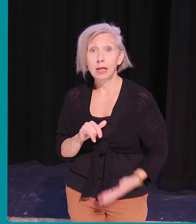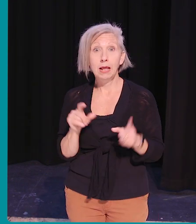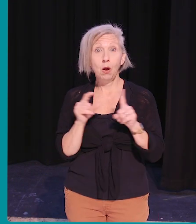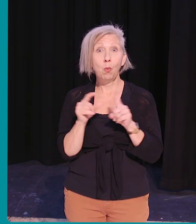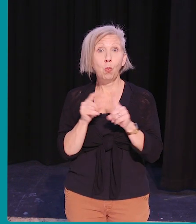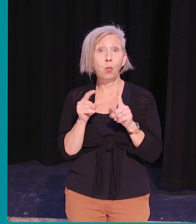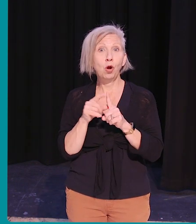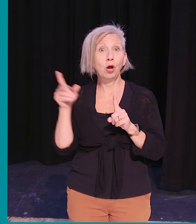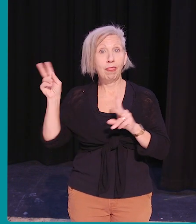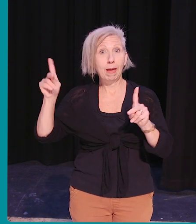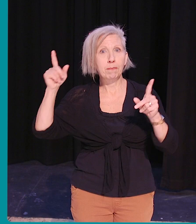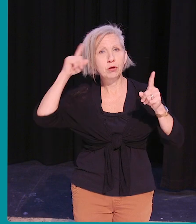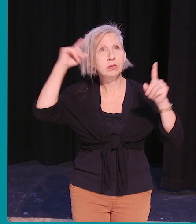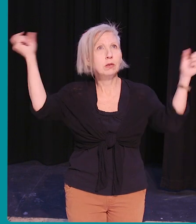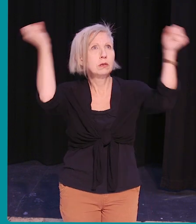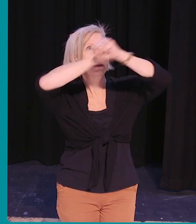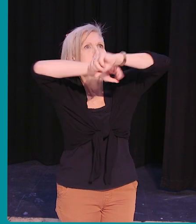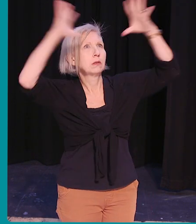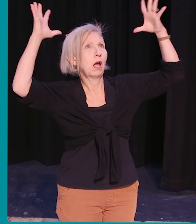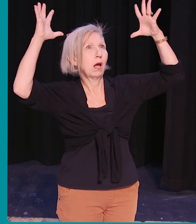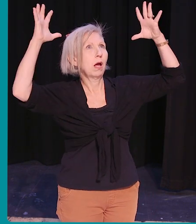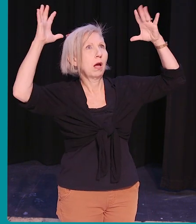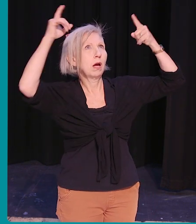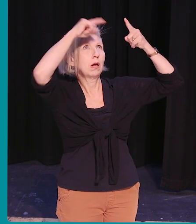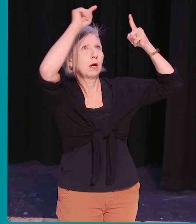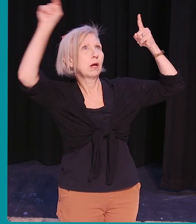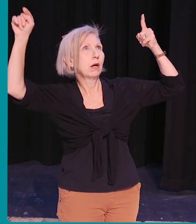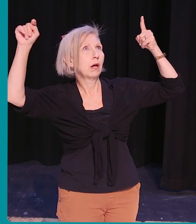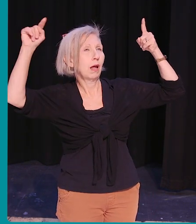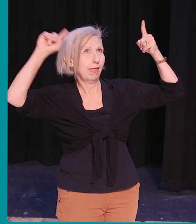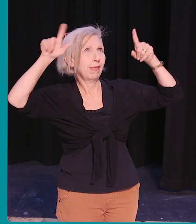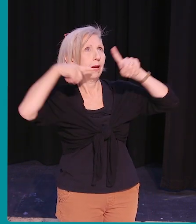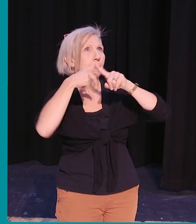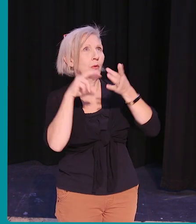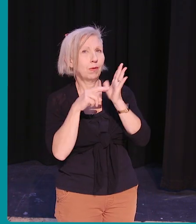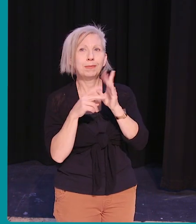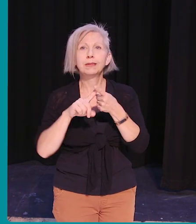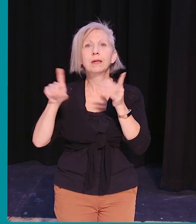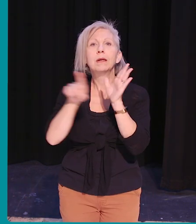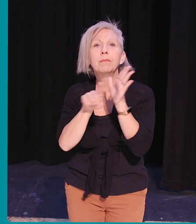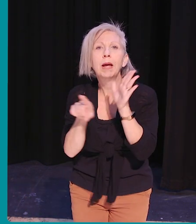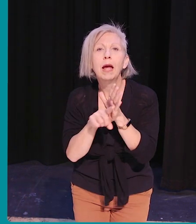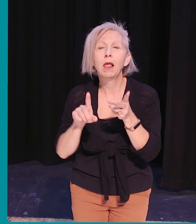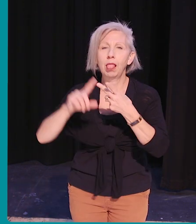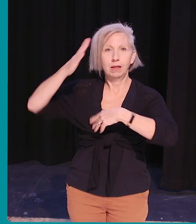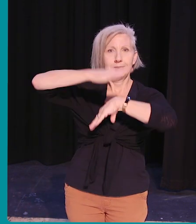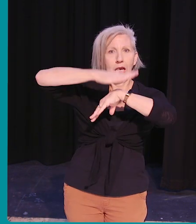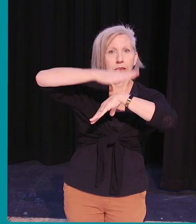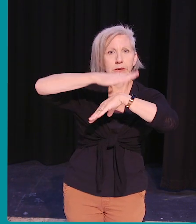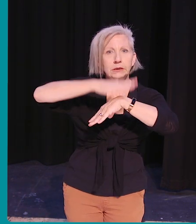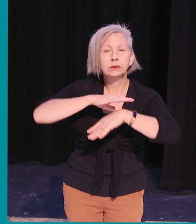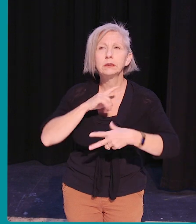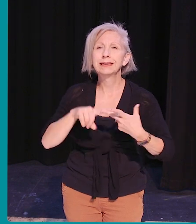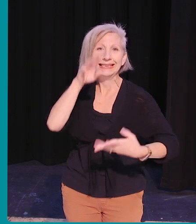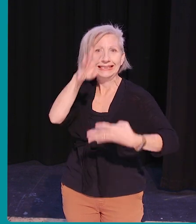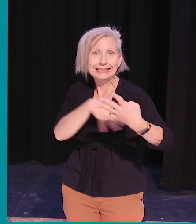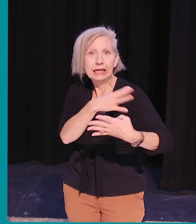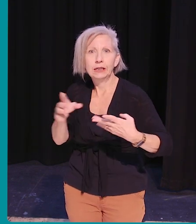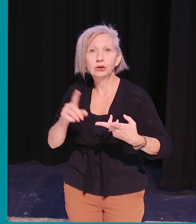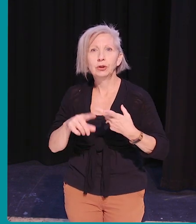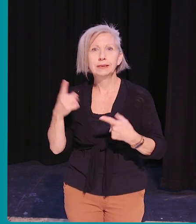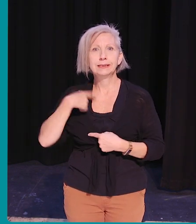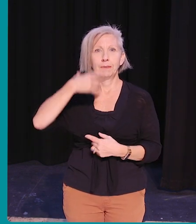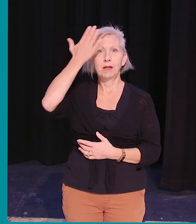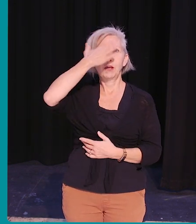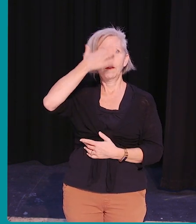whole host of images come into people's minds. Bell schedules, desks, something up front that